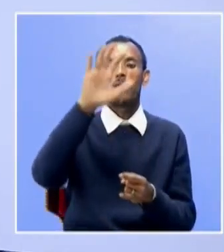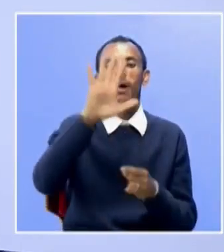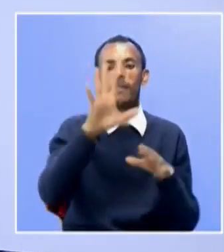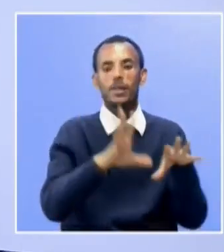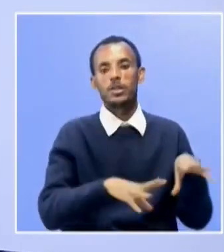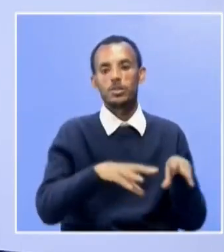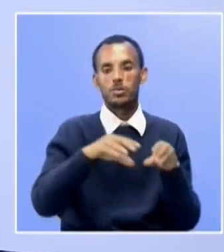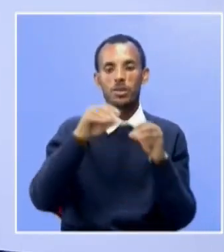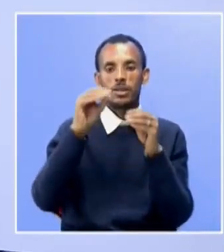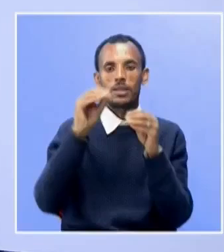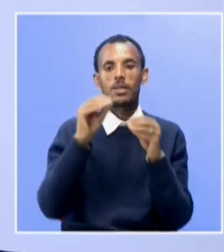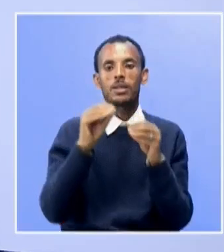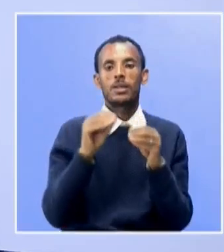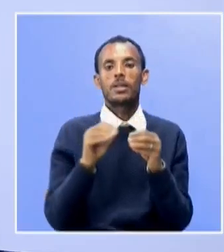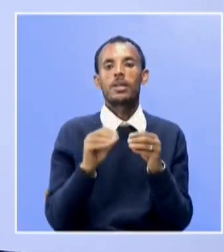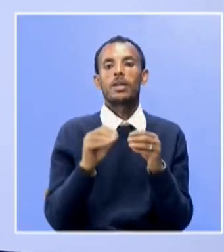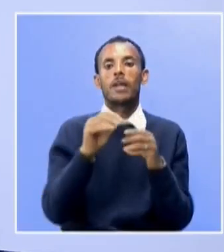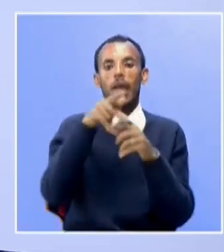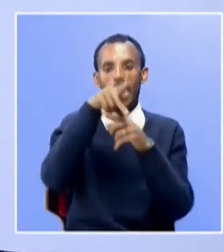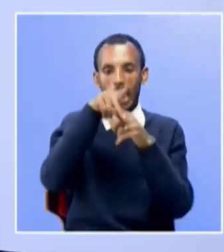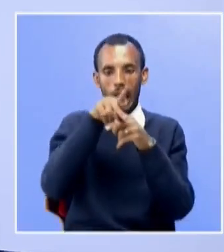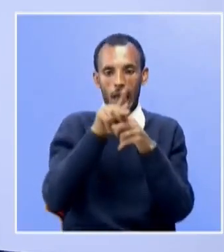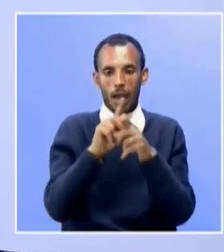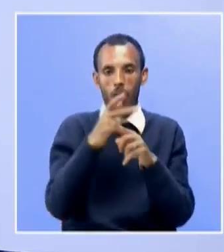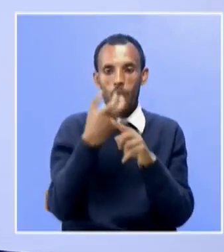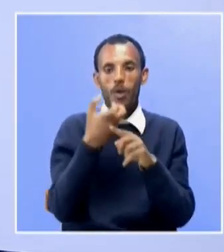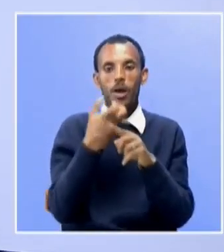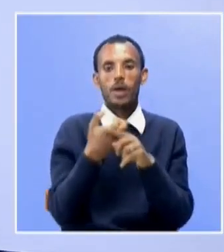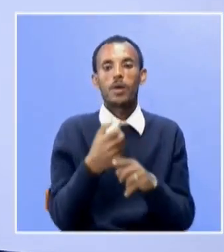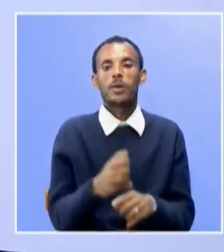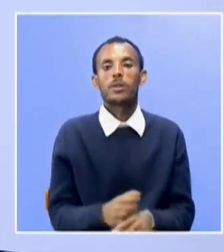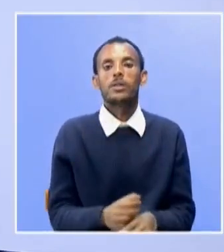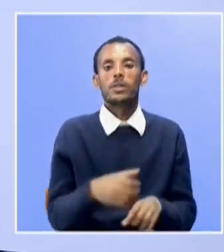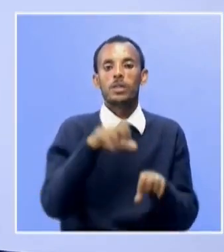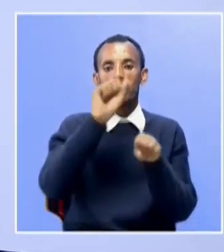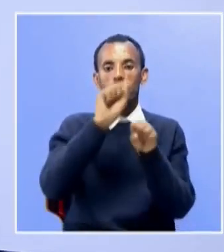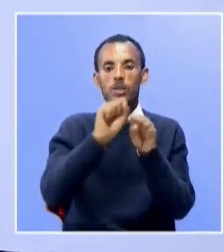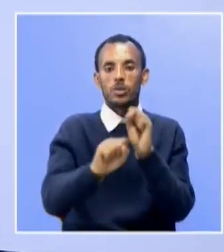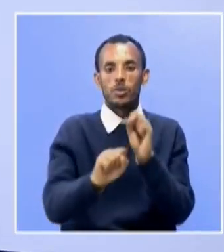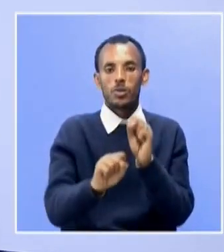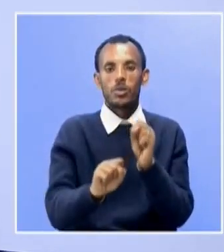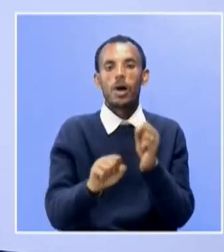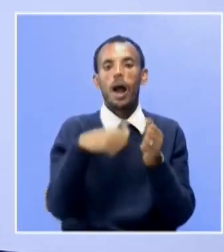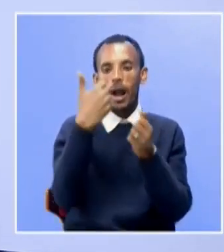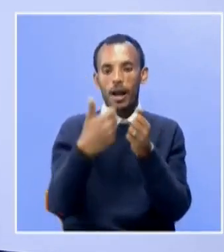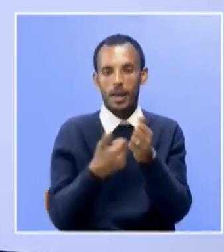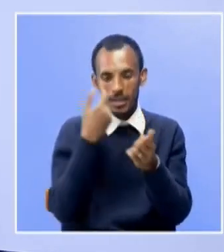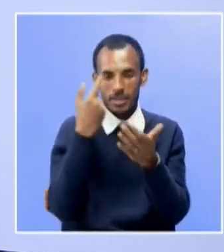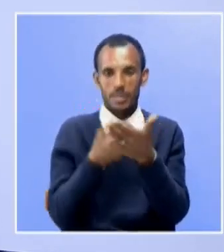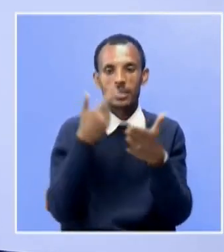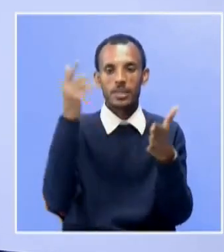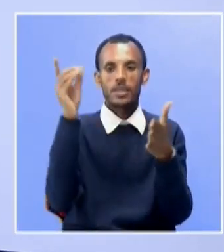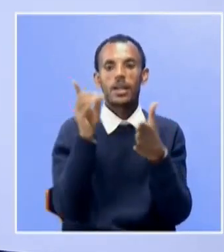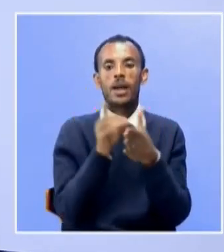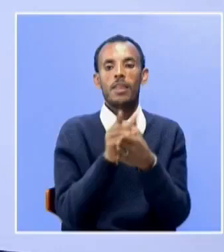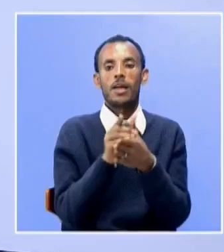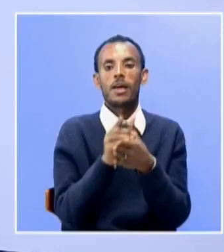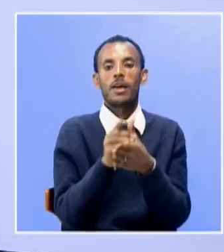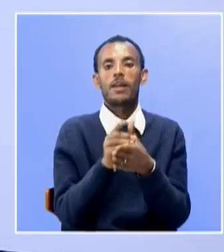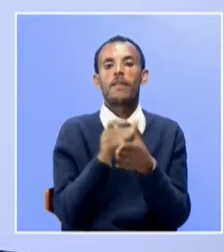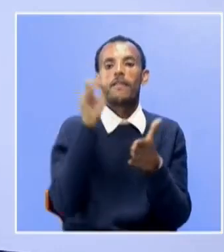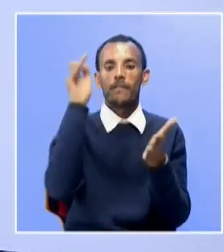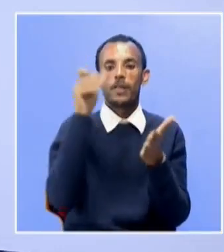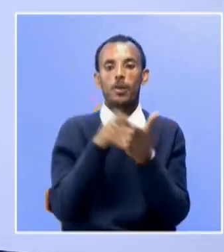students in kilogram. So arrange this data in